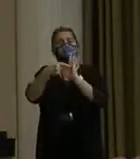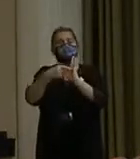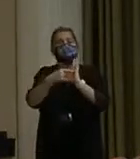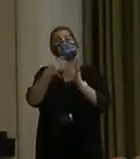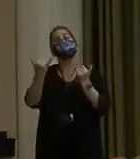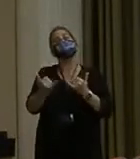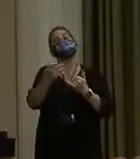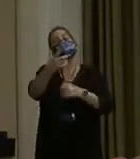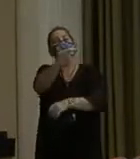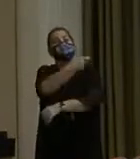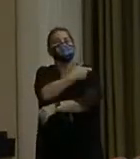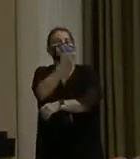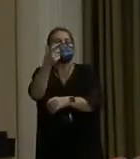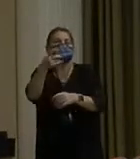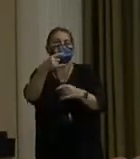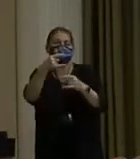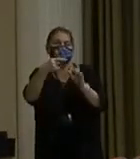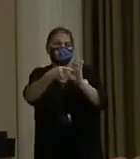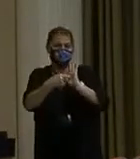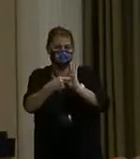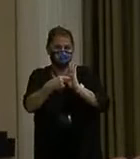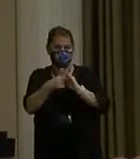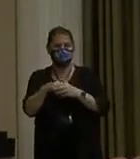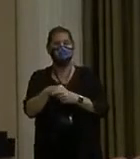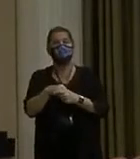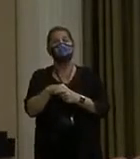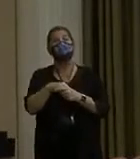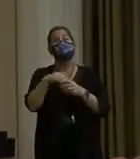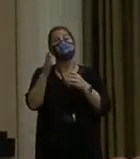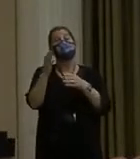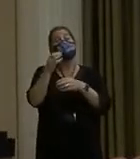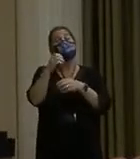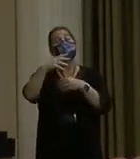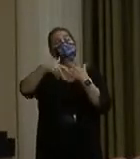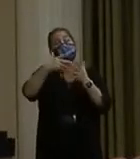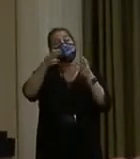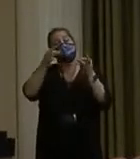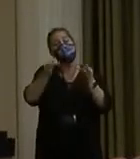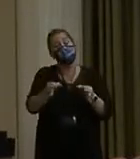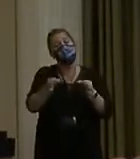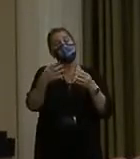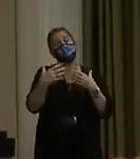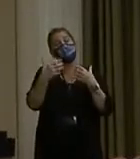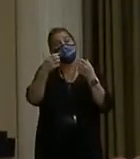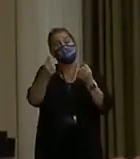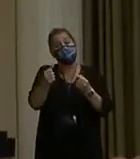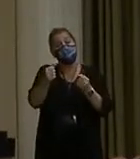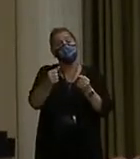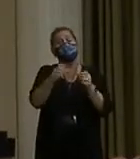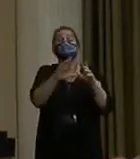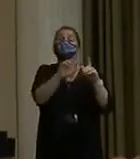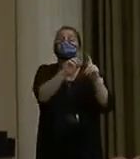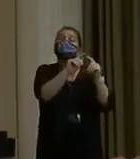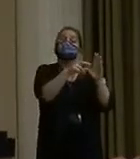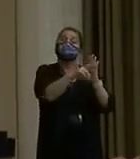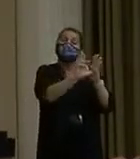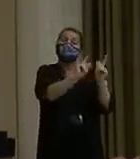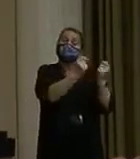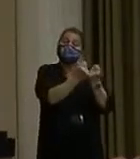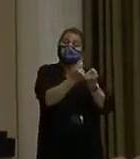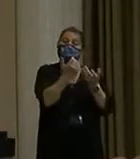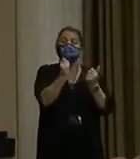mandates. But the social determinants of health, even though the clinical review teams did as much as they could to